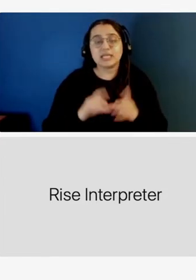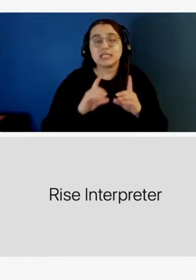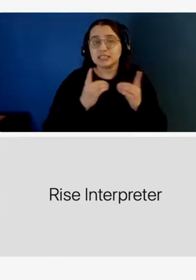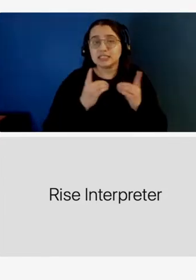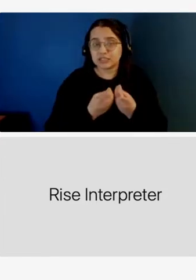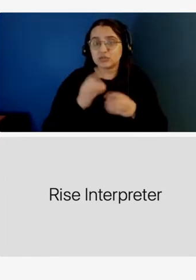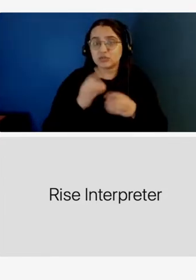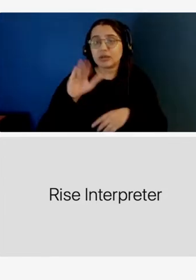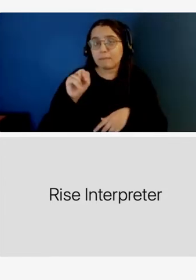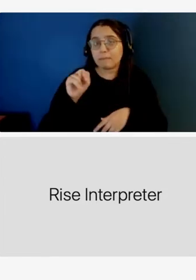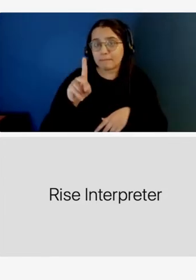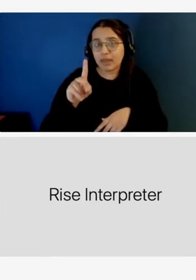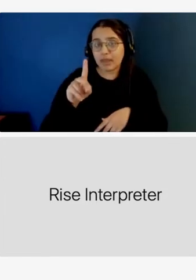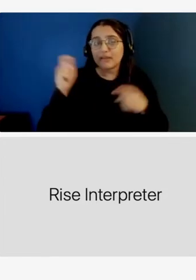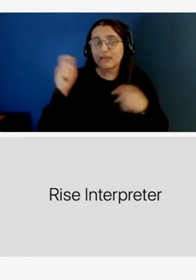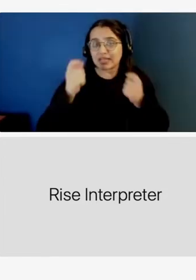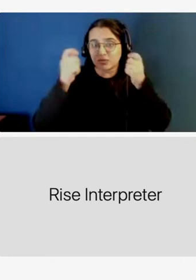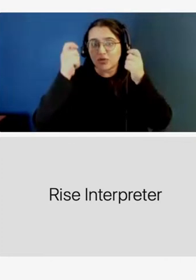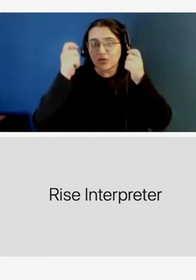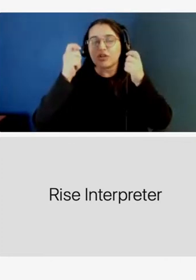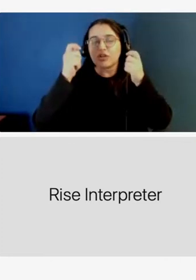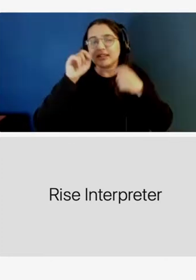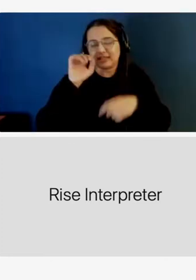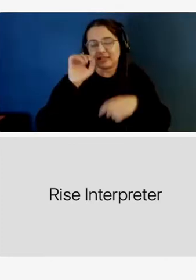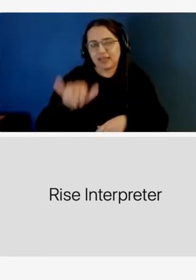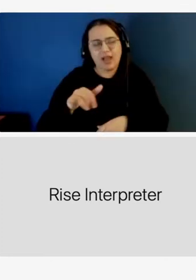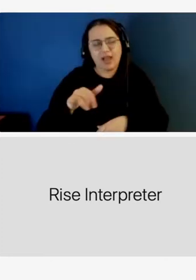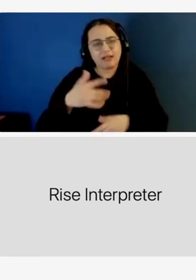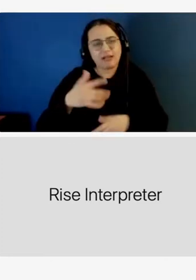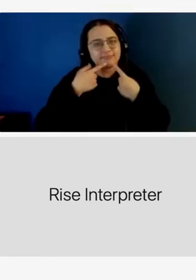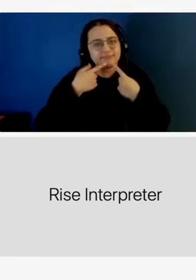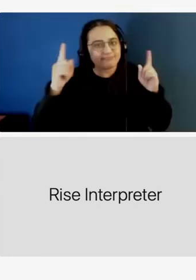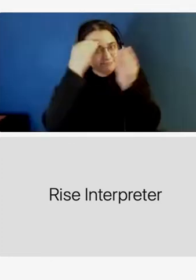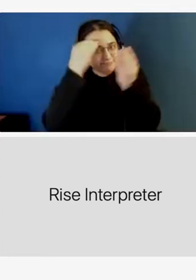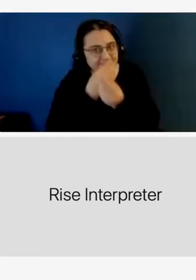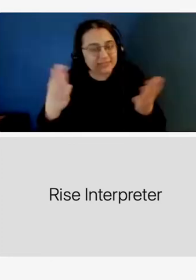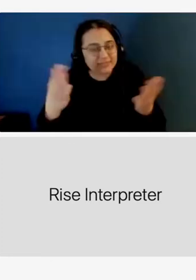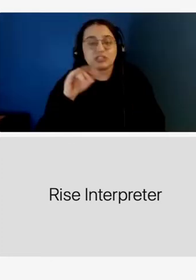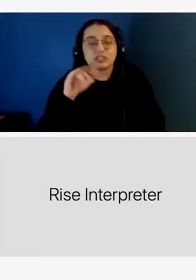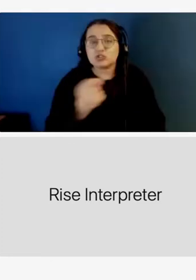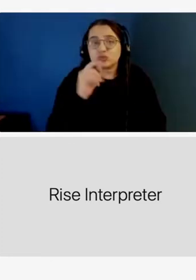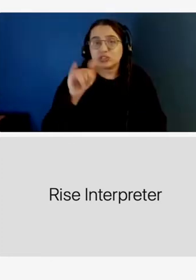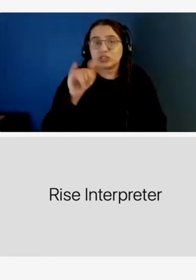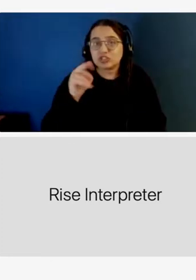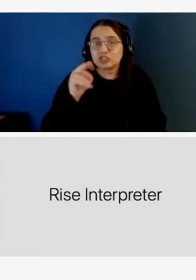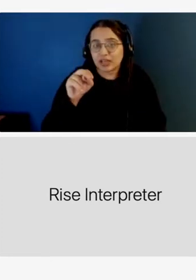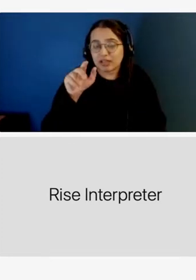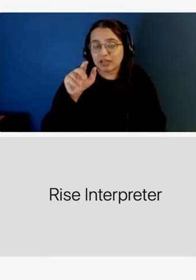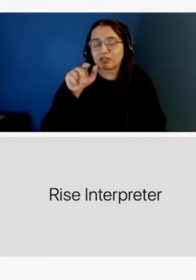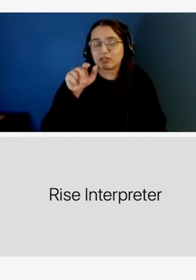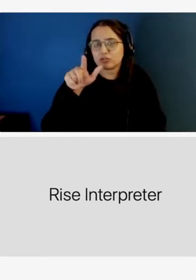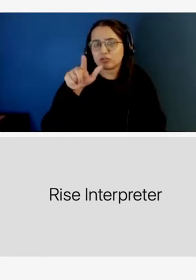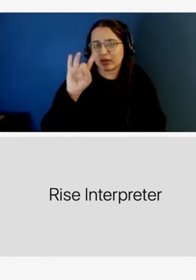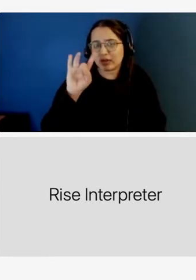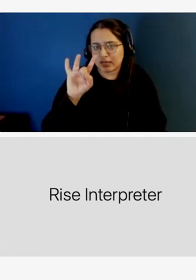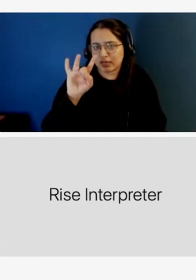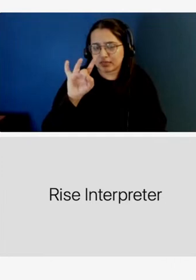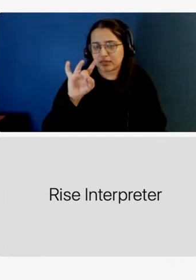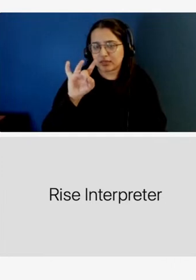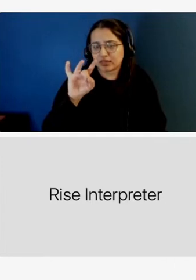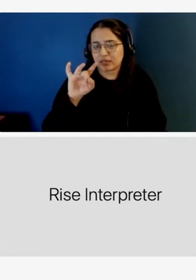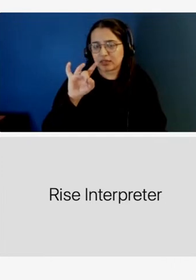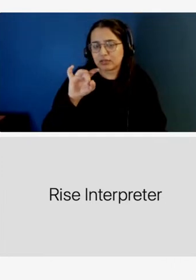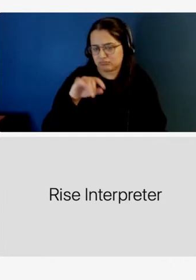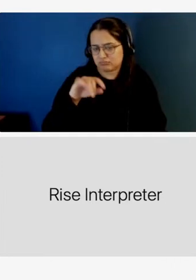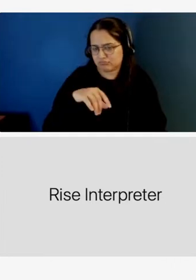out. Tuesday, February 28th, the district will be hosting its annual CJUSD District Band